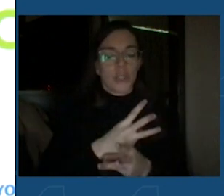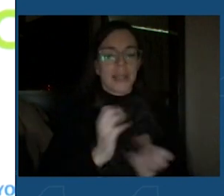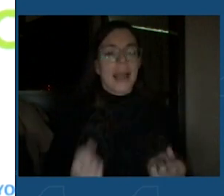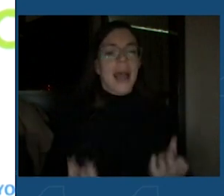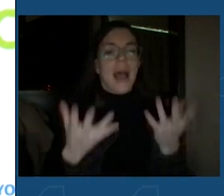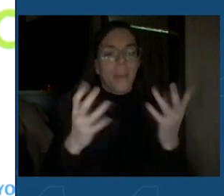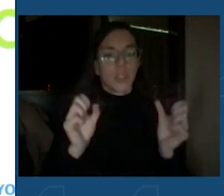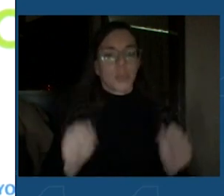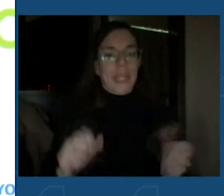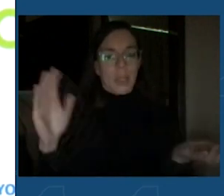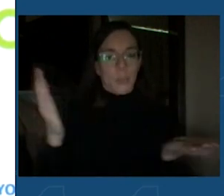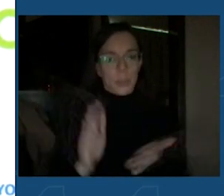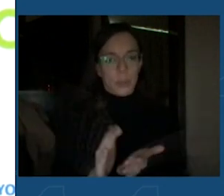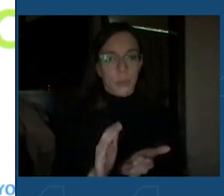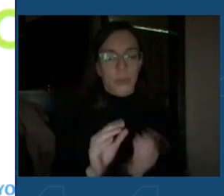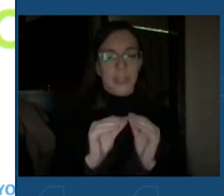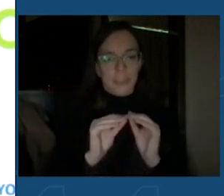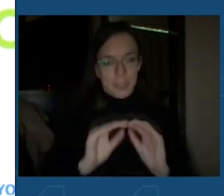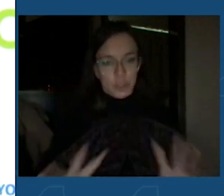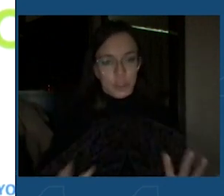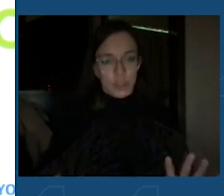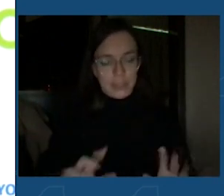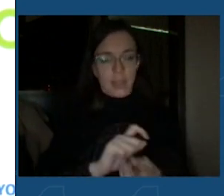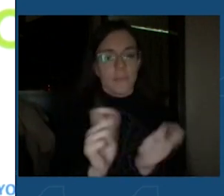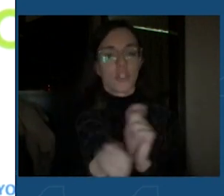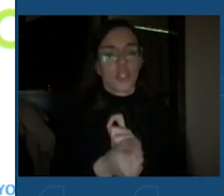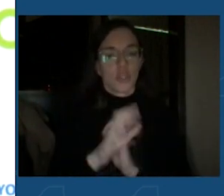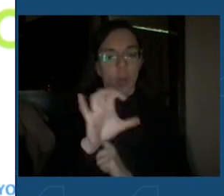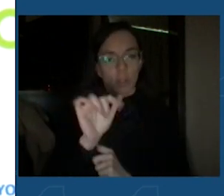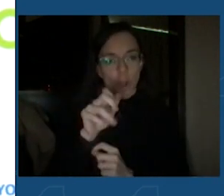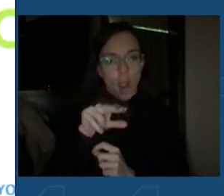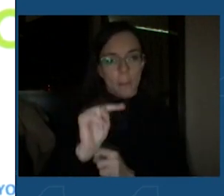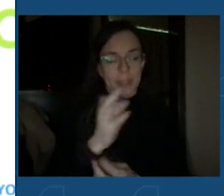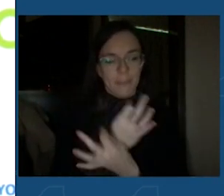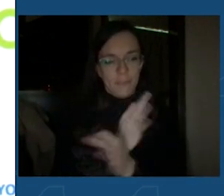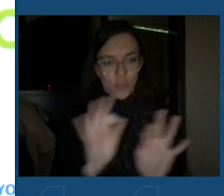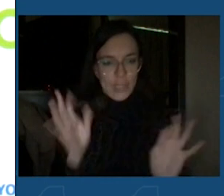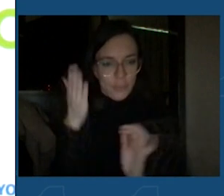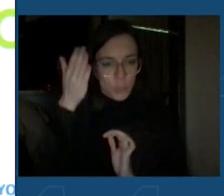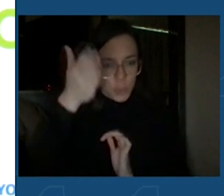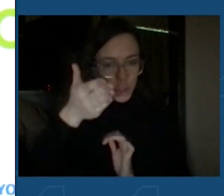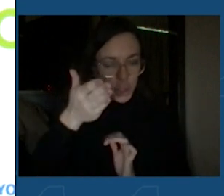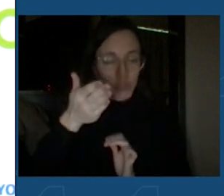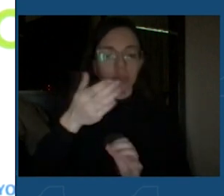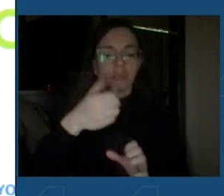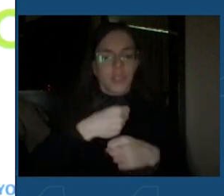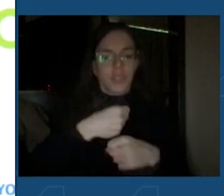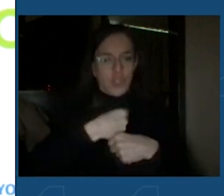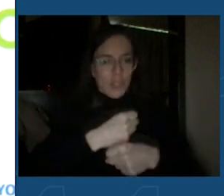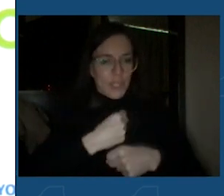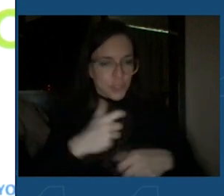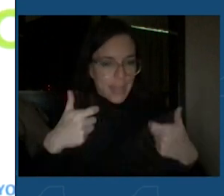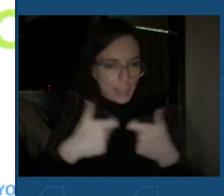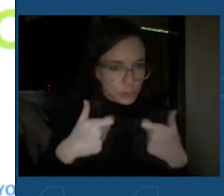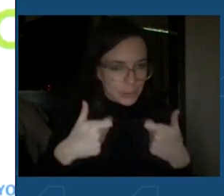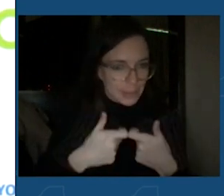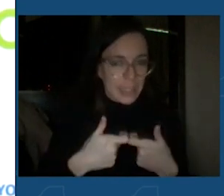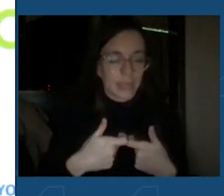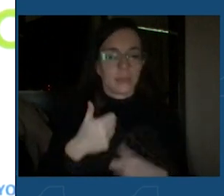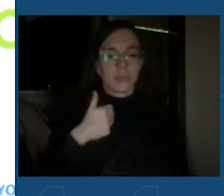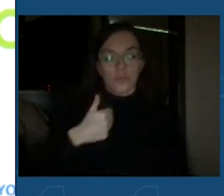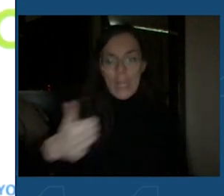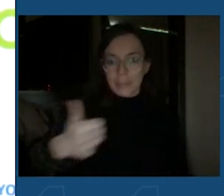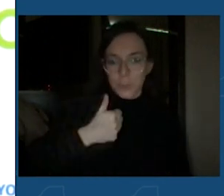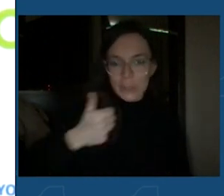convert to a carbon-free future in the generation of electricity and in transportation generally and